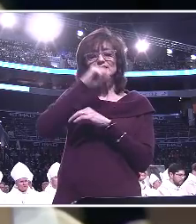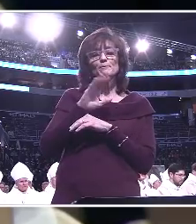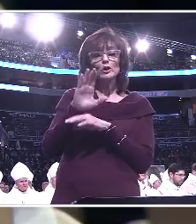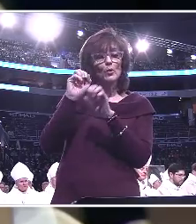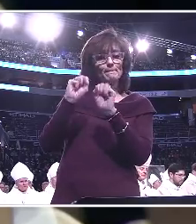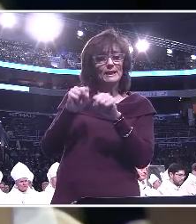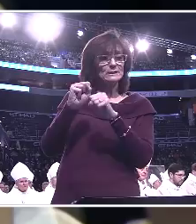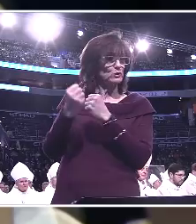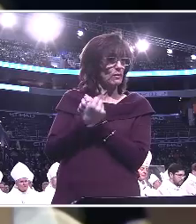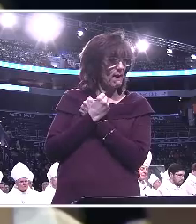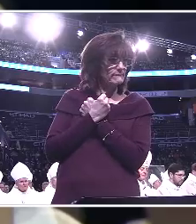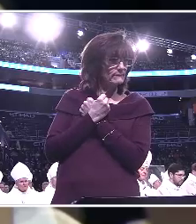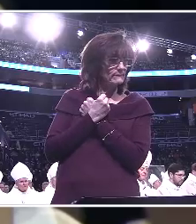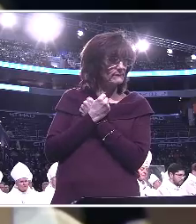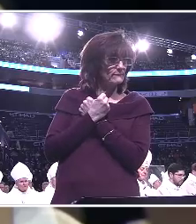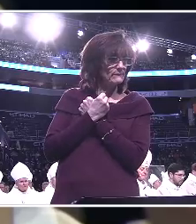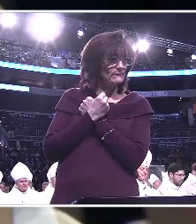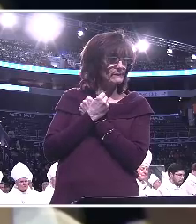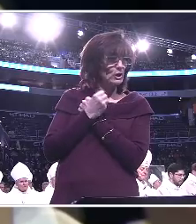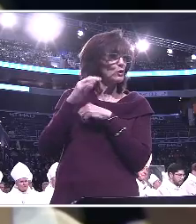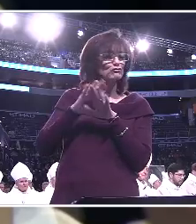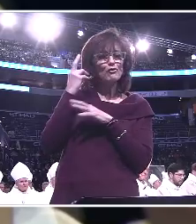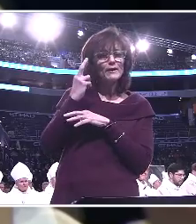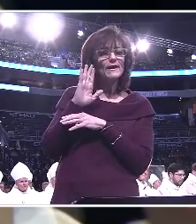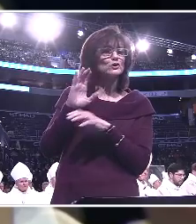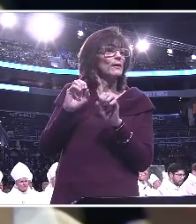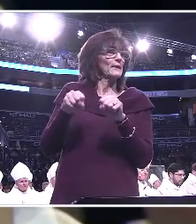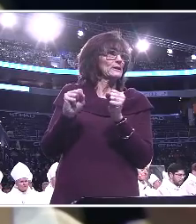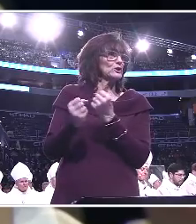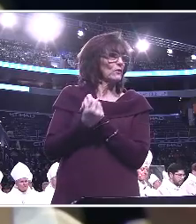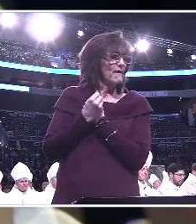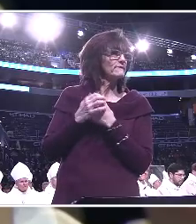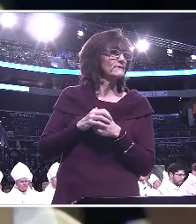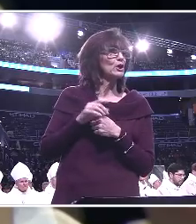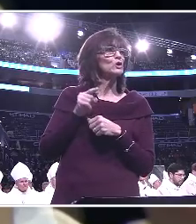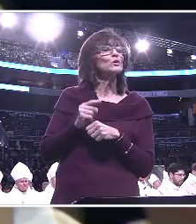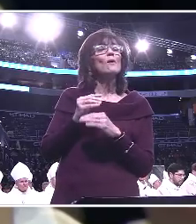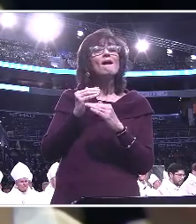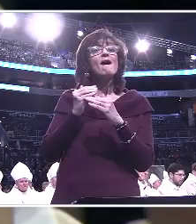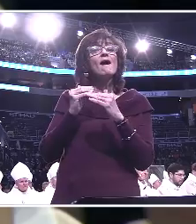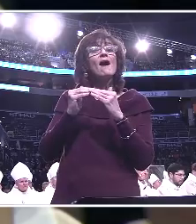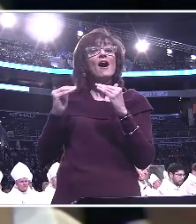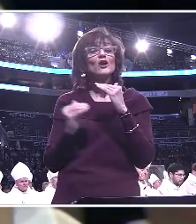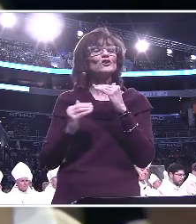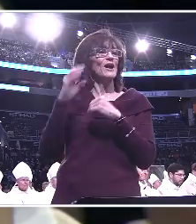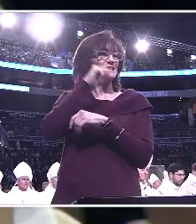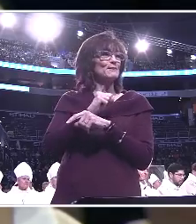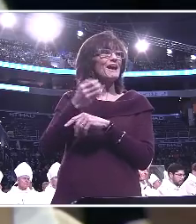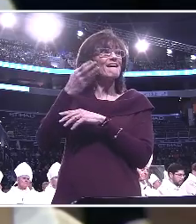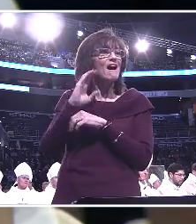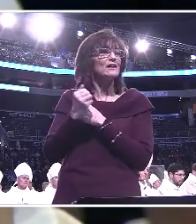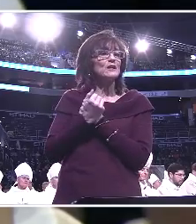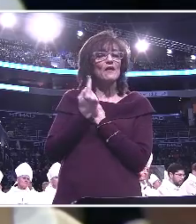You underestimate your ability to love." And perhaps I could have added, "and you underestimate God's love for your